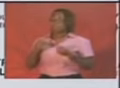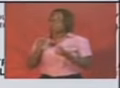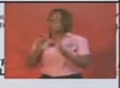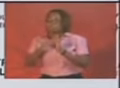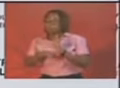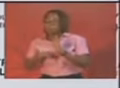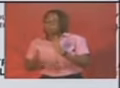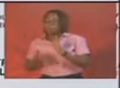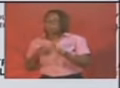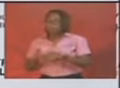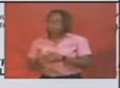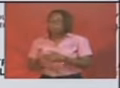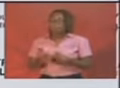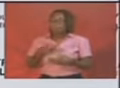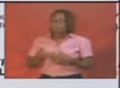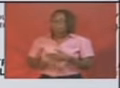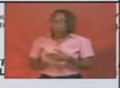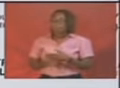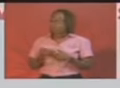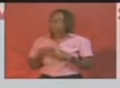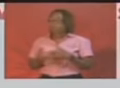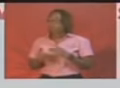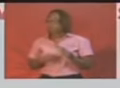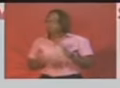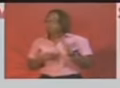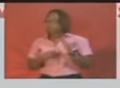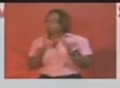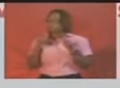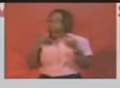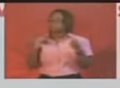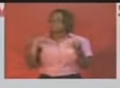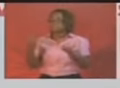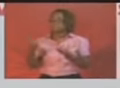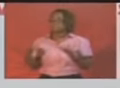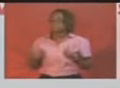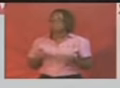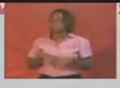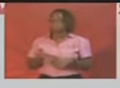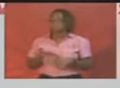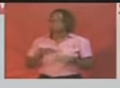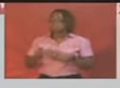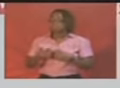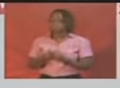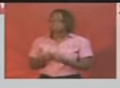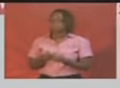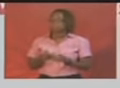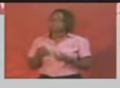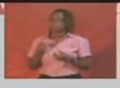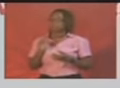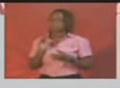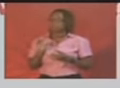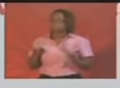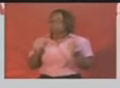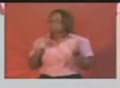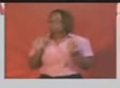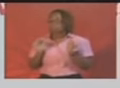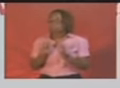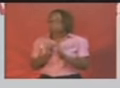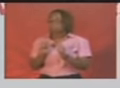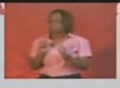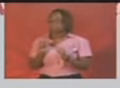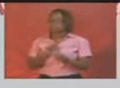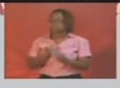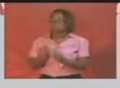Okay. So in terms of the first question, you're asking if the guidelines are being adhered to at the schools, yes? Mrs. Yeah, so I mean,